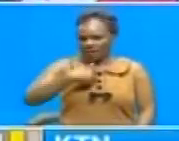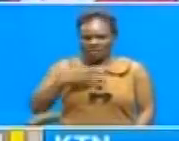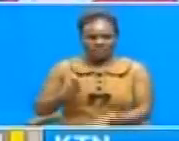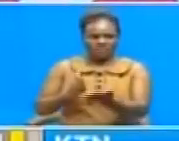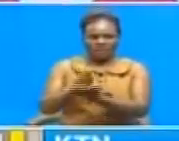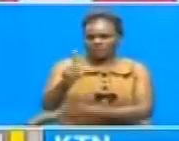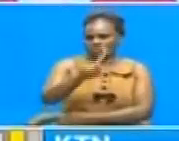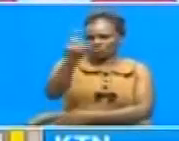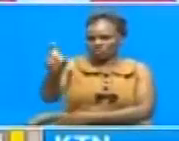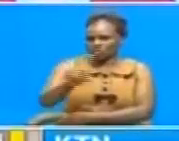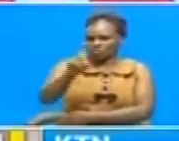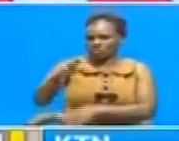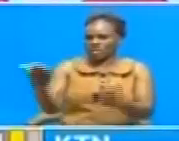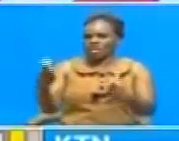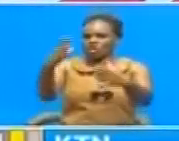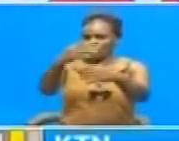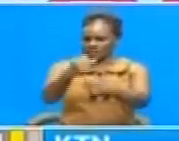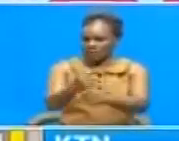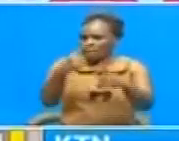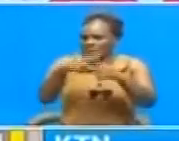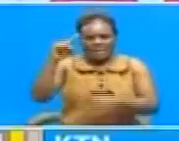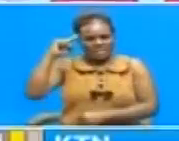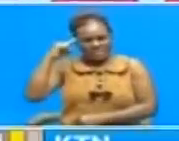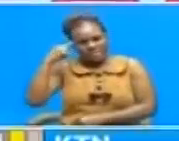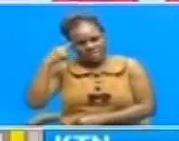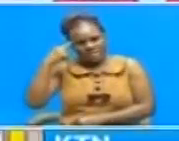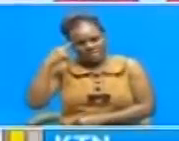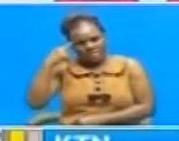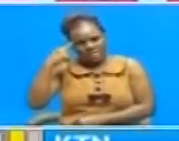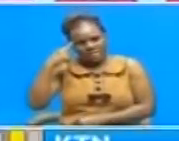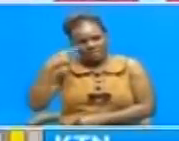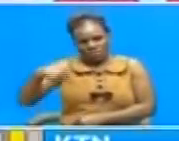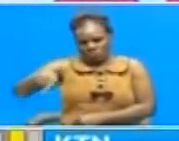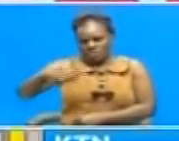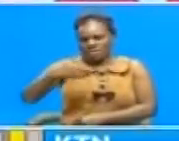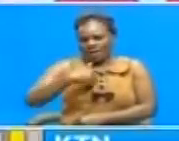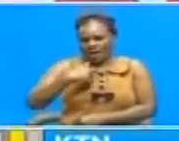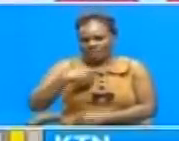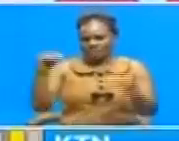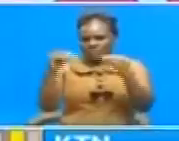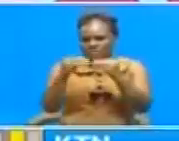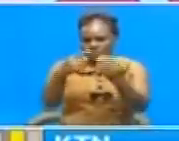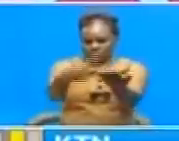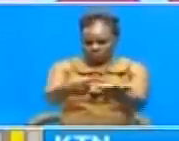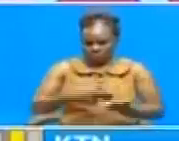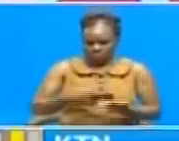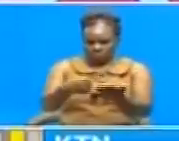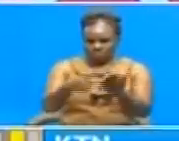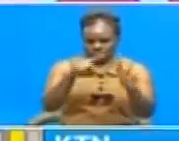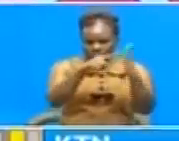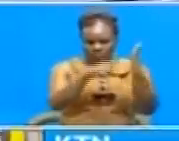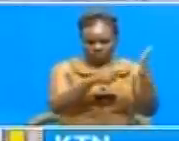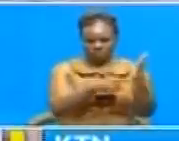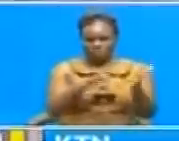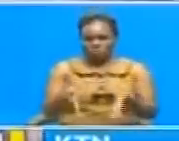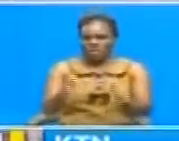have questions over any industry. But I think a stakeholders meeting to discuss some of those things is the preferred